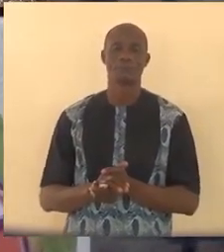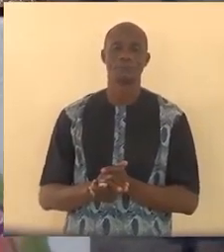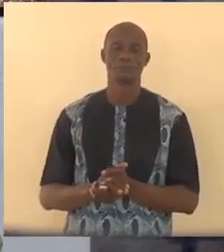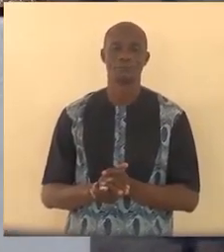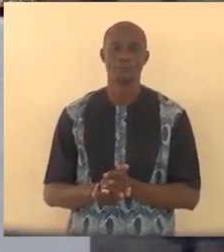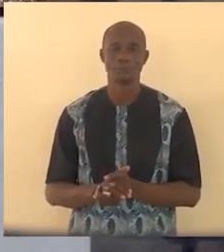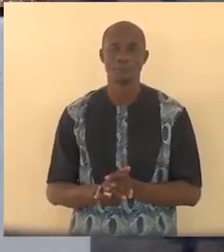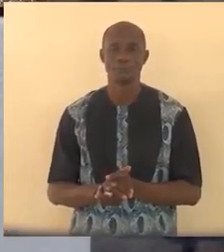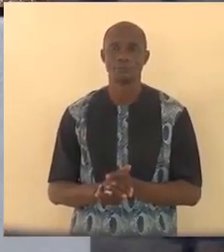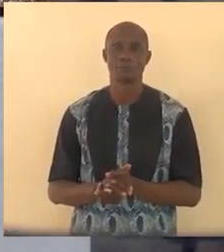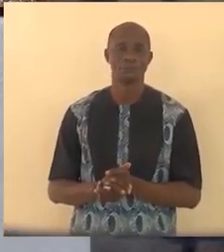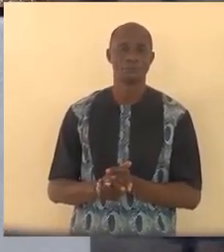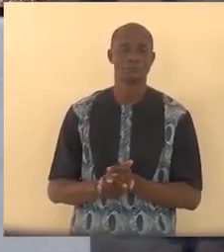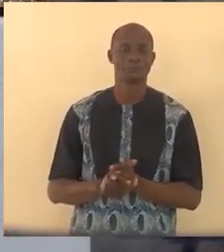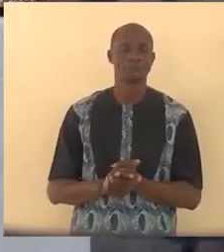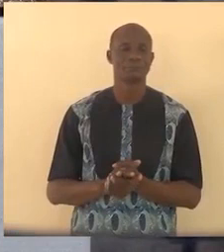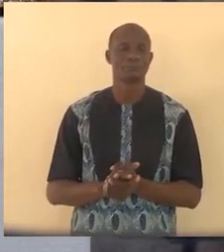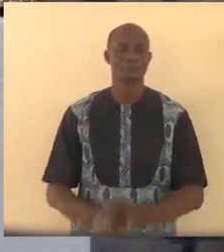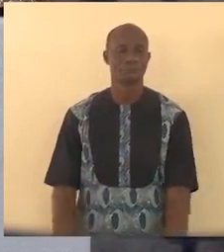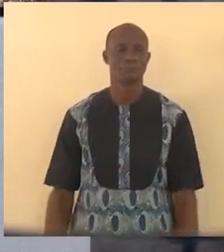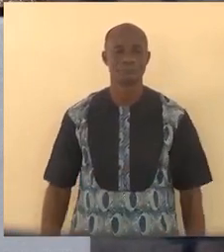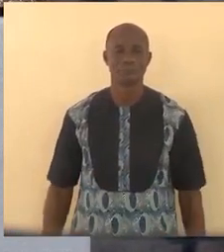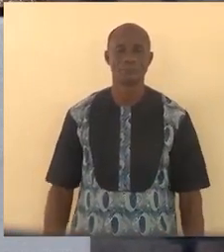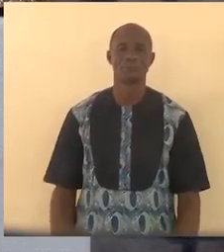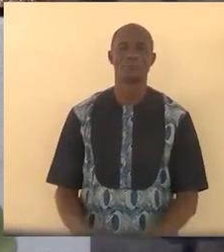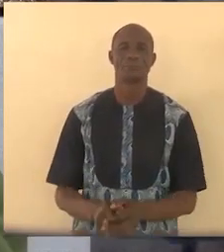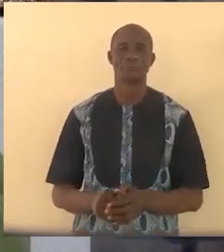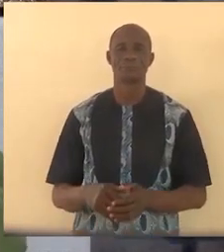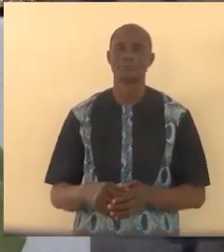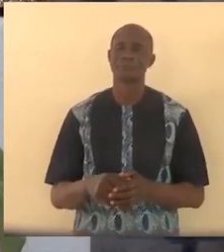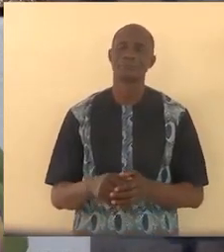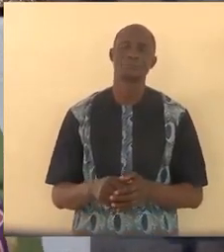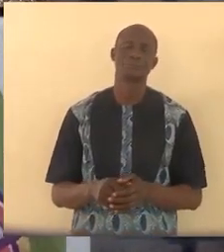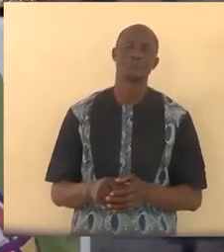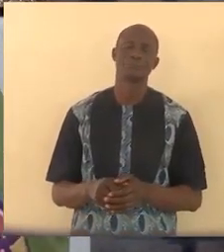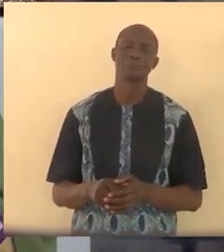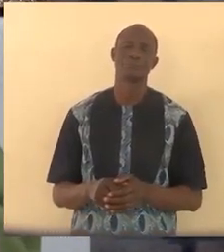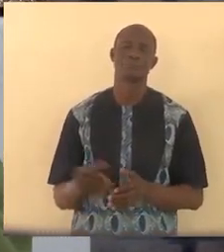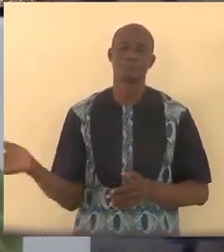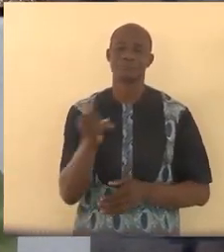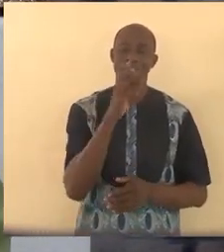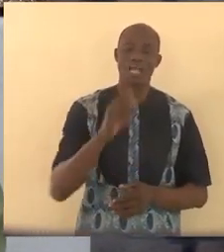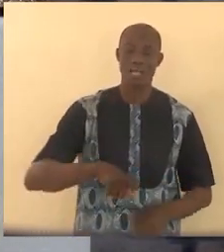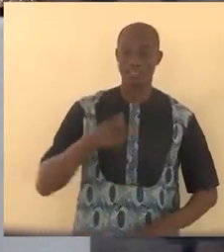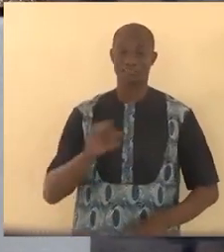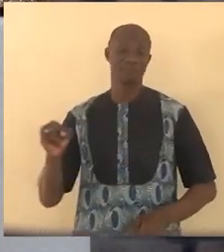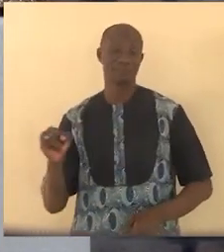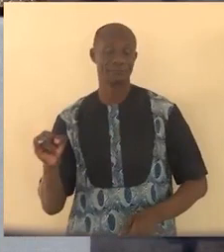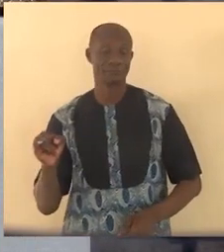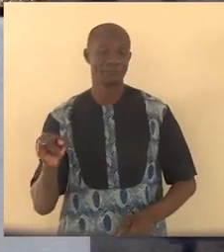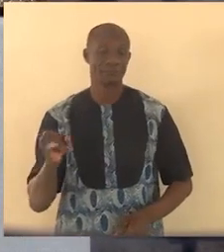middle class like Chidebele, middle class like, the average middle class today, they are